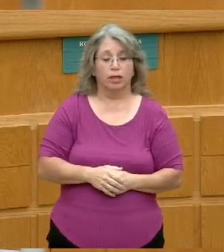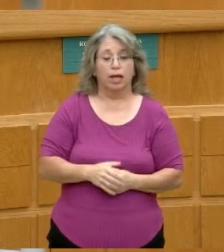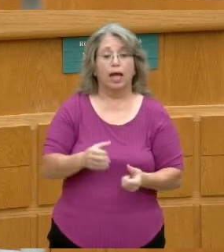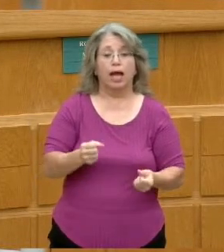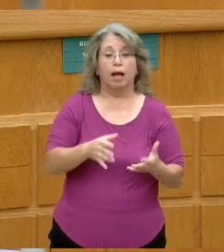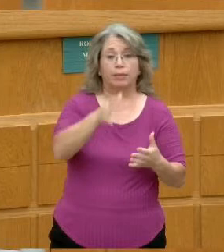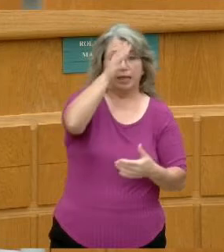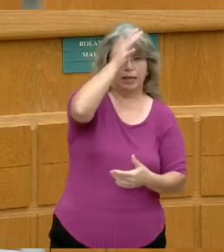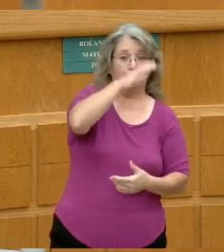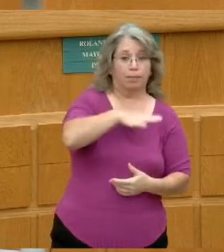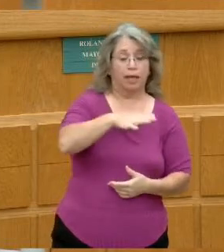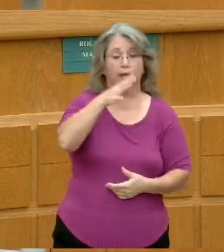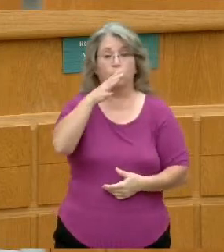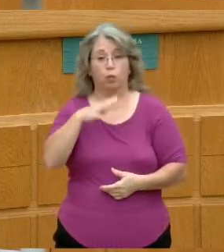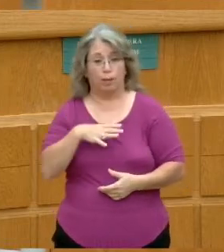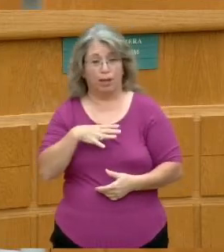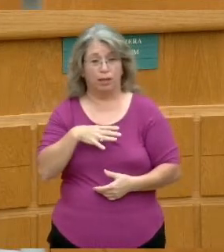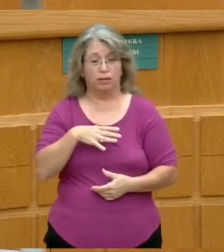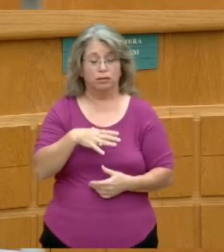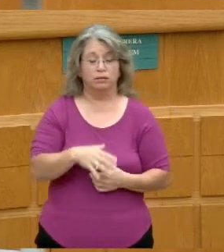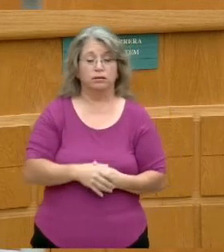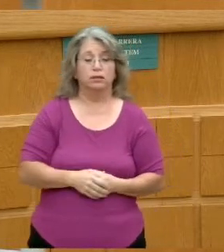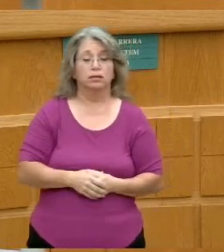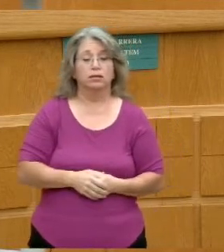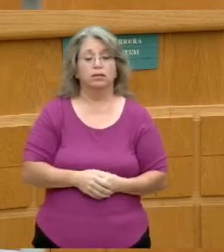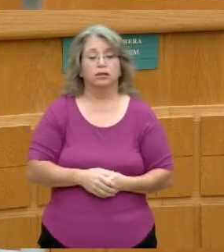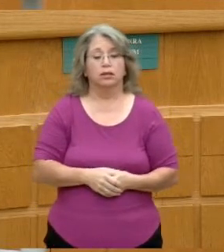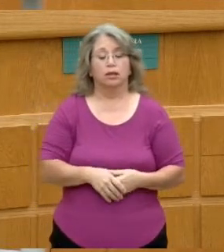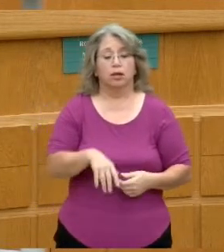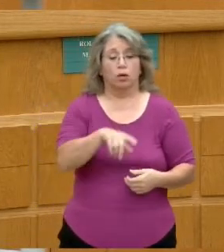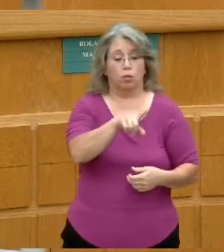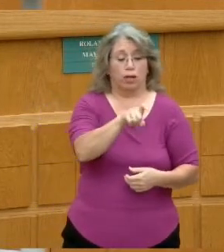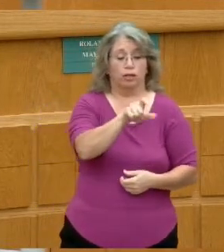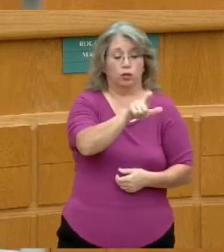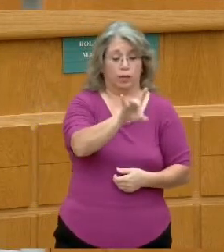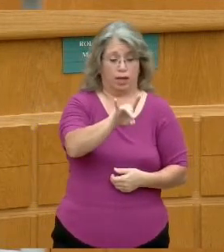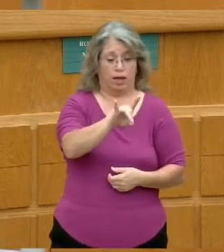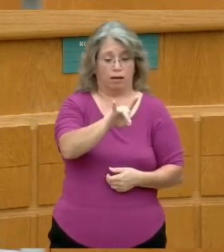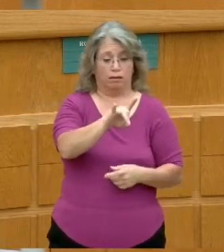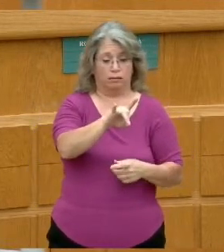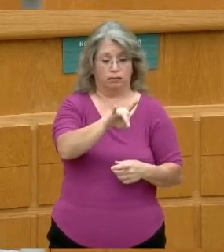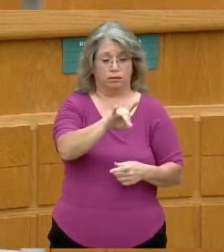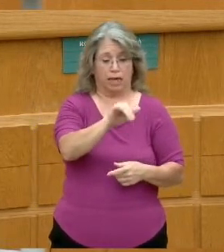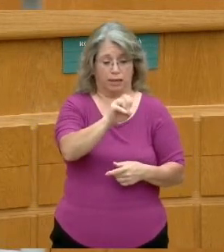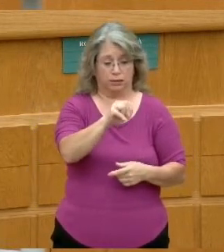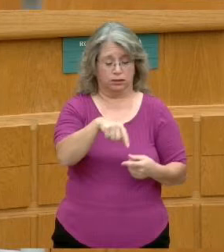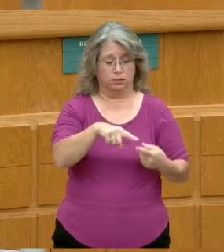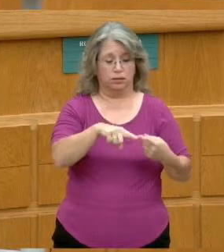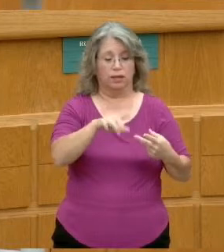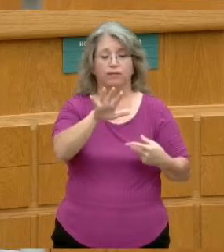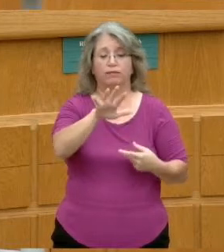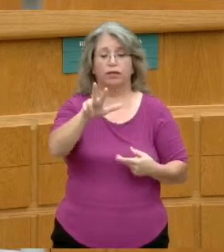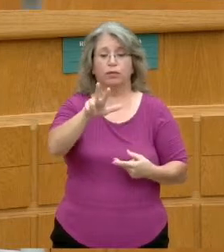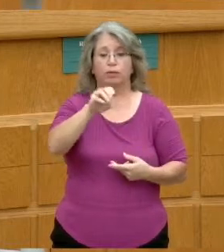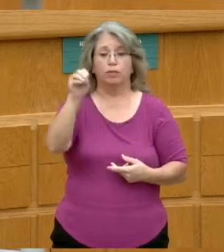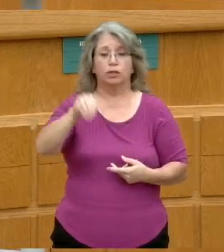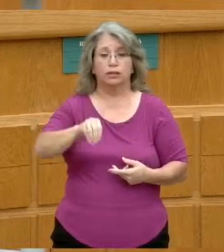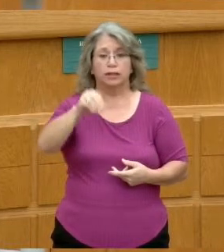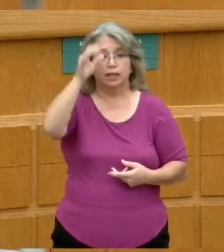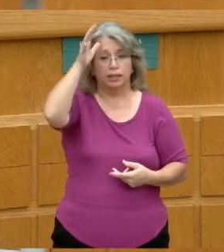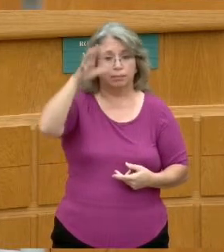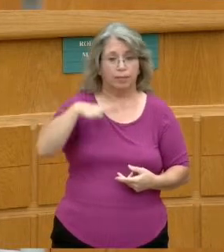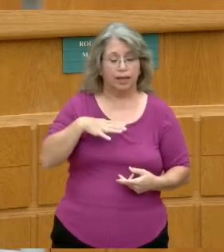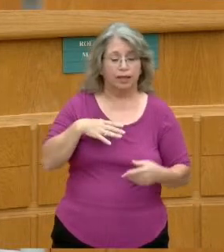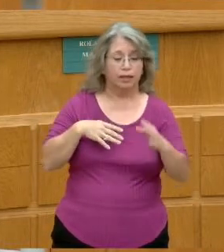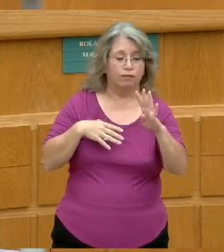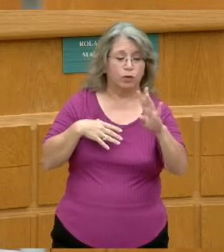female cases. So of those 128 positives that we've had to date, 53% are male and